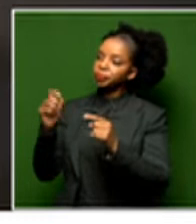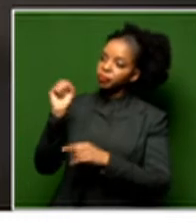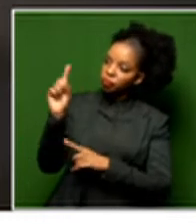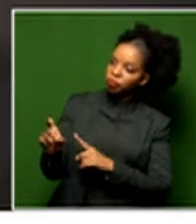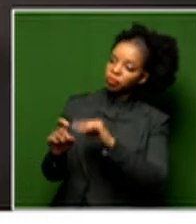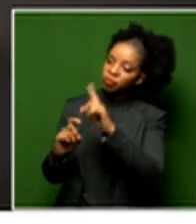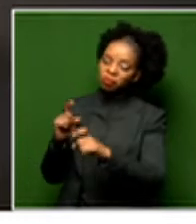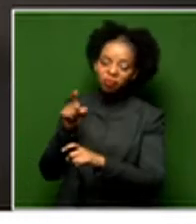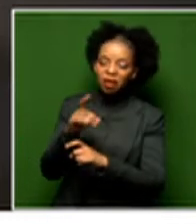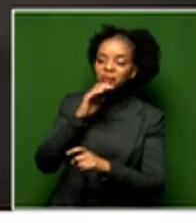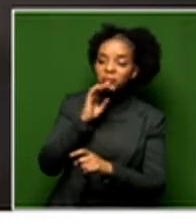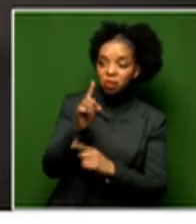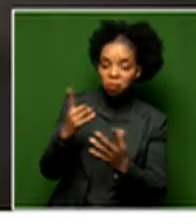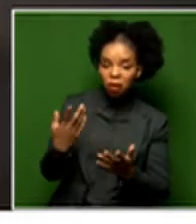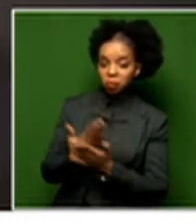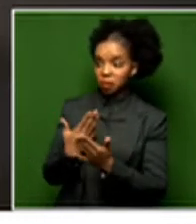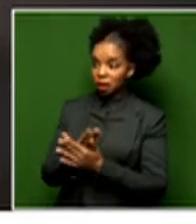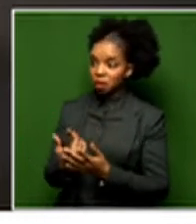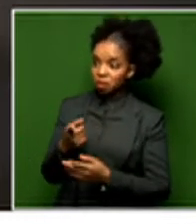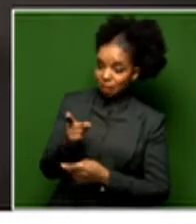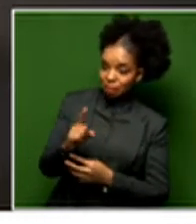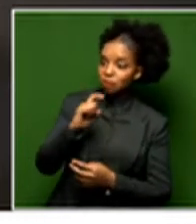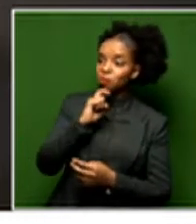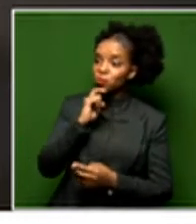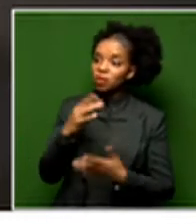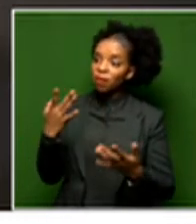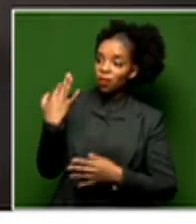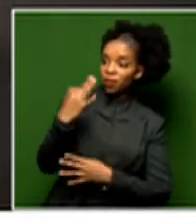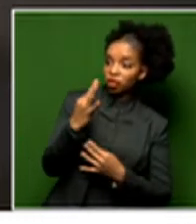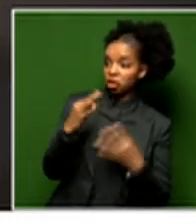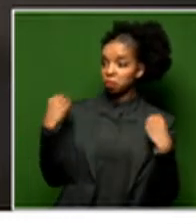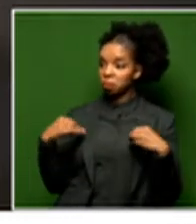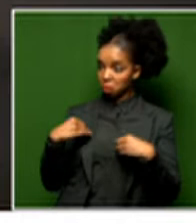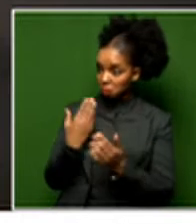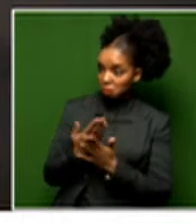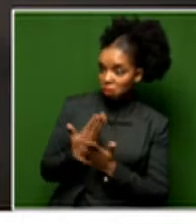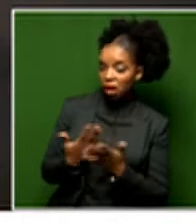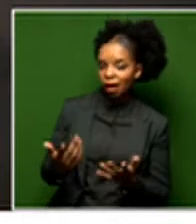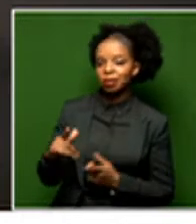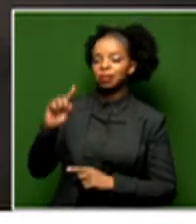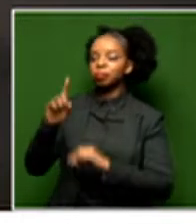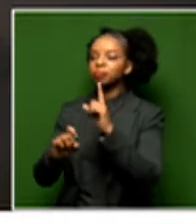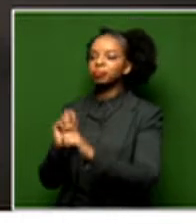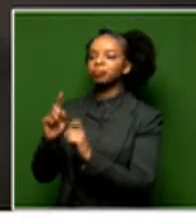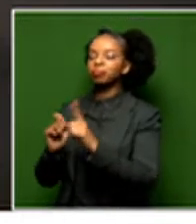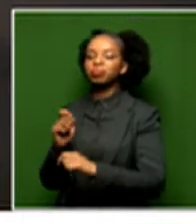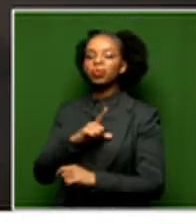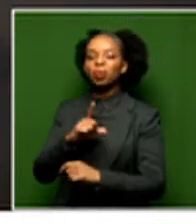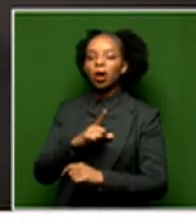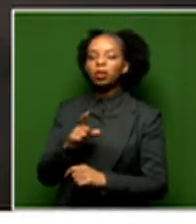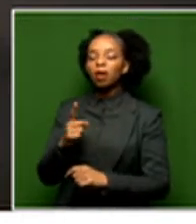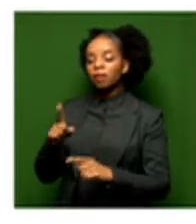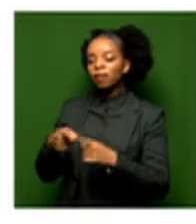it during with fashion? And they were more happy for us to use it because